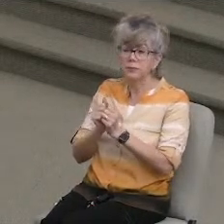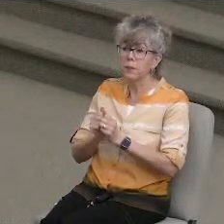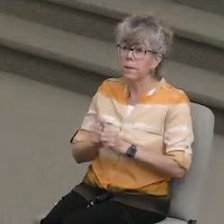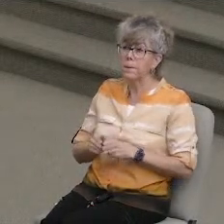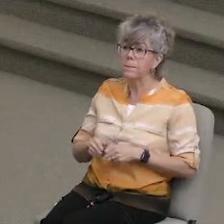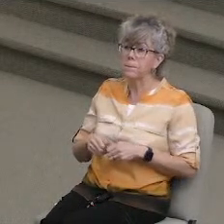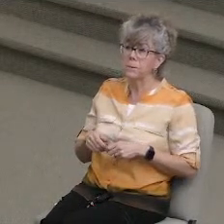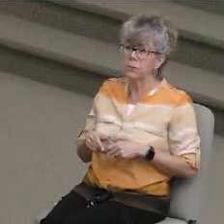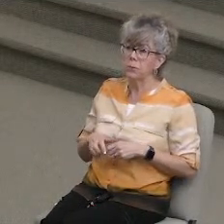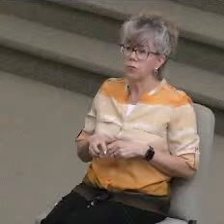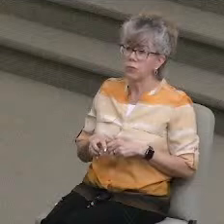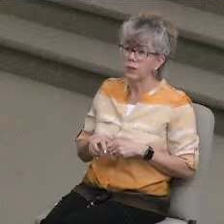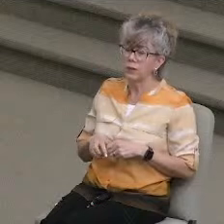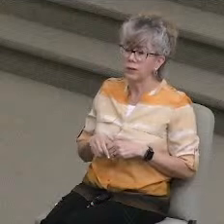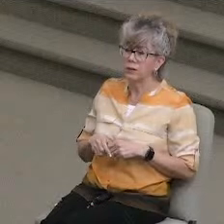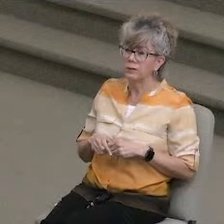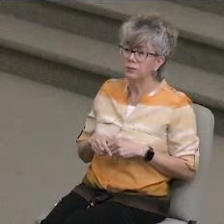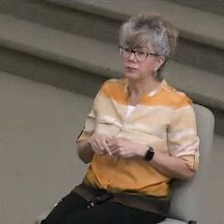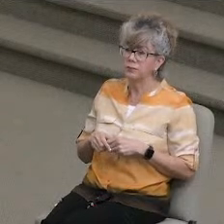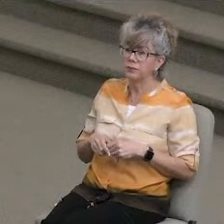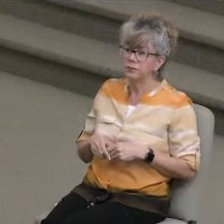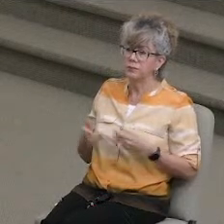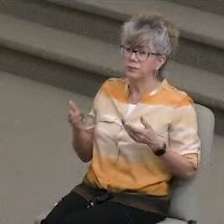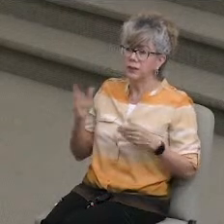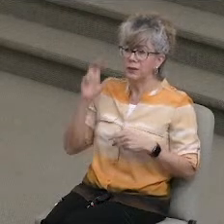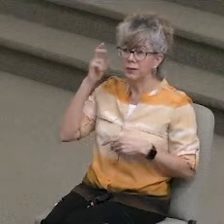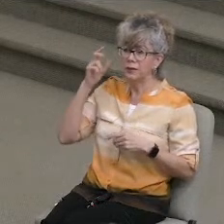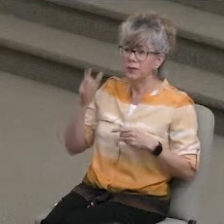Hear the holy roar of God